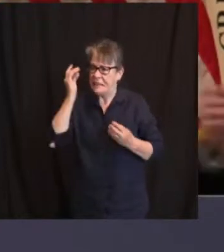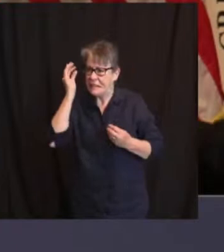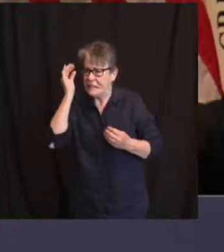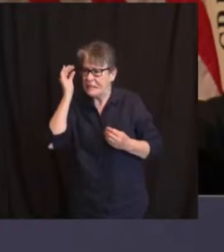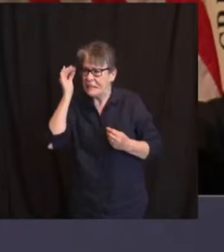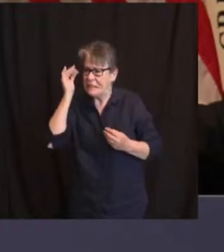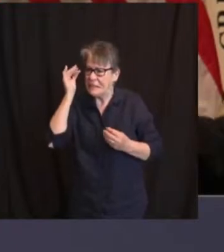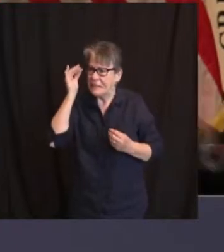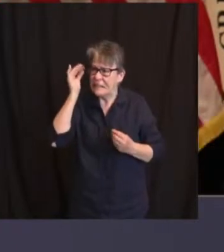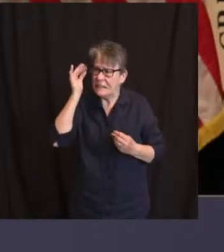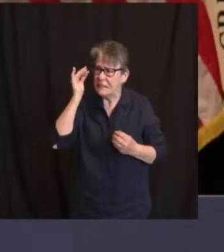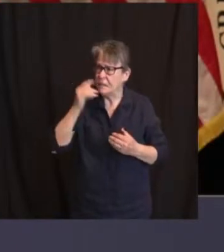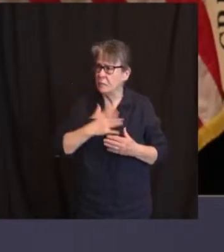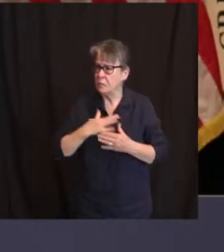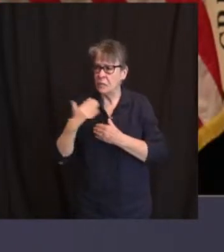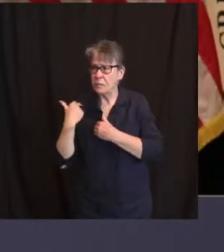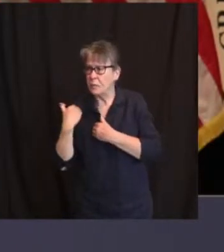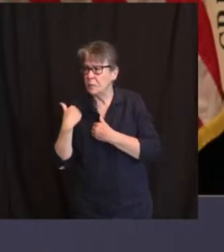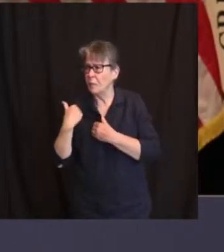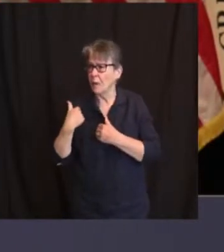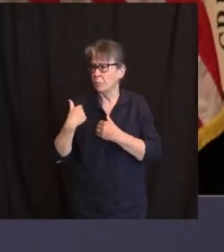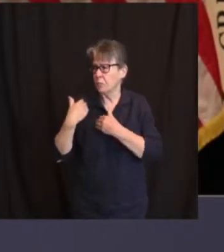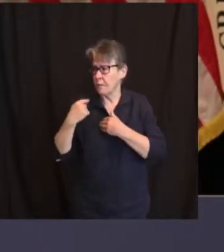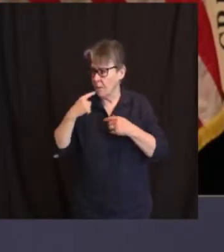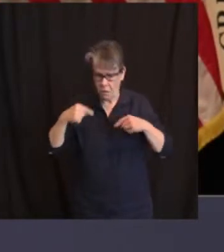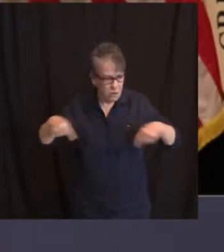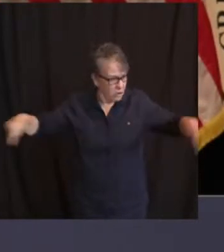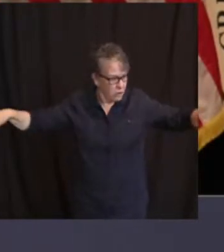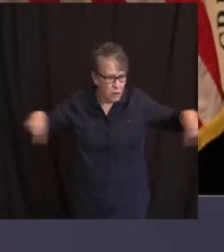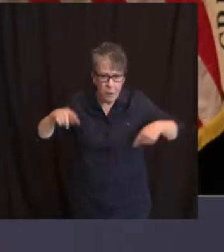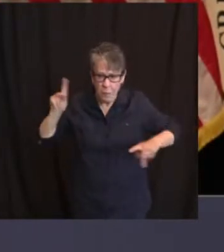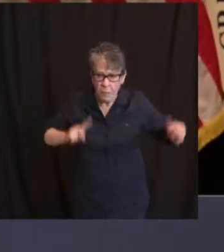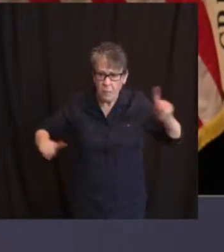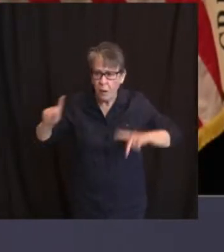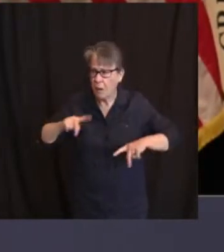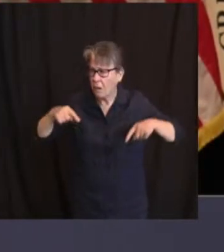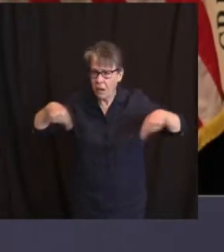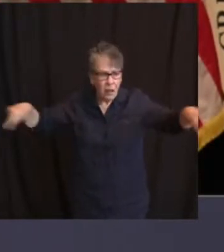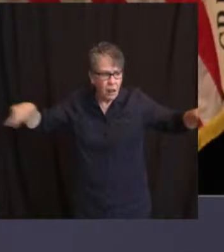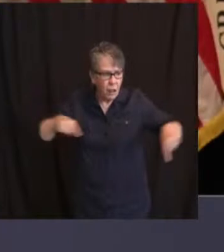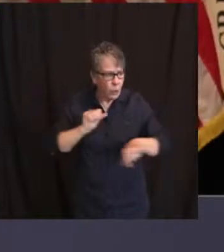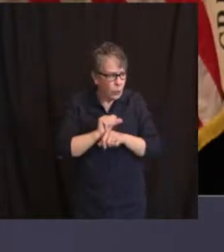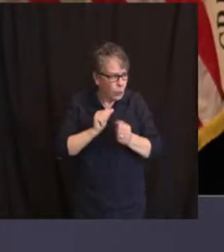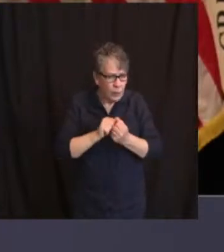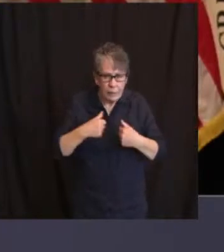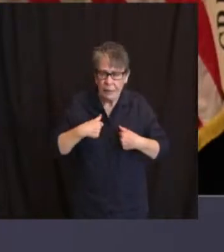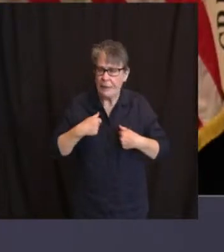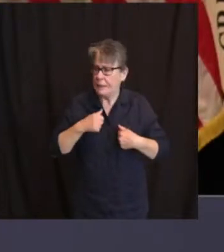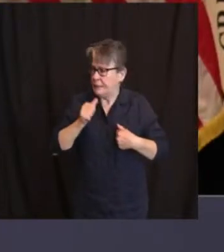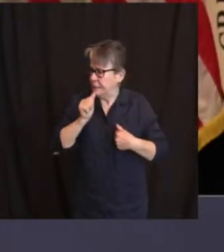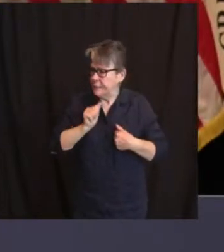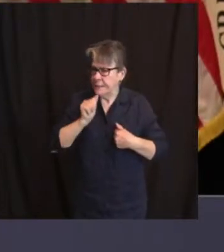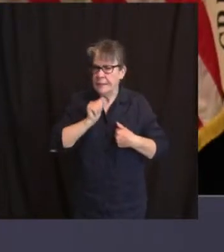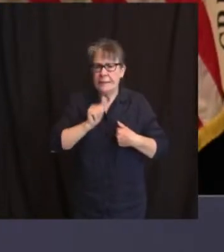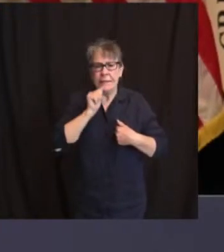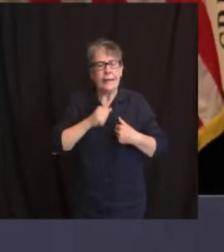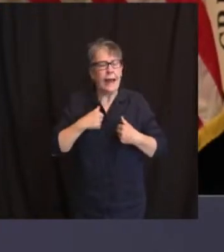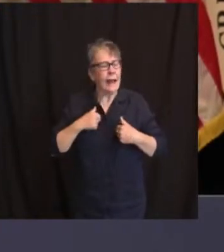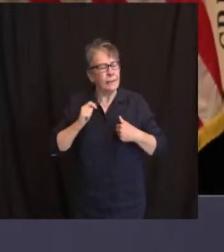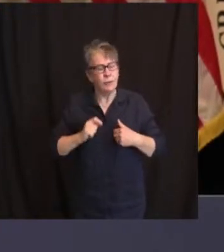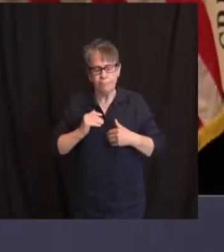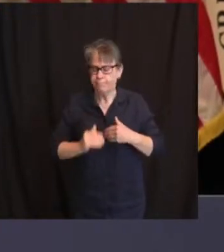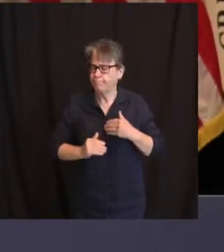and I'm no different than these folks, by the way, is to keep moving. We gotta get through this, save as many lives as we can,